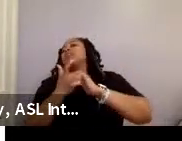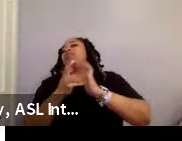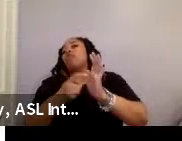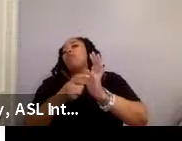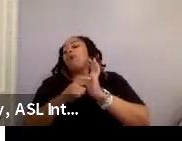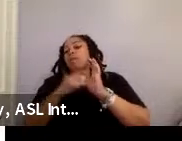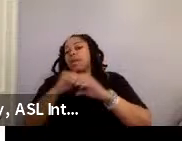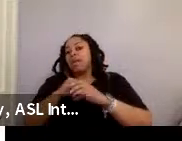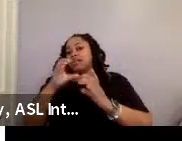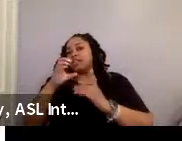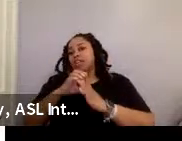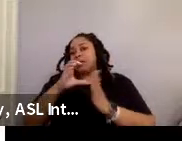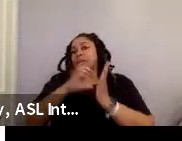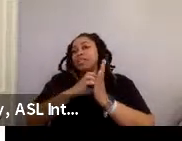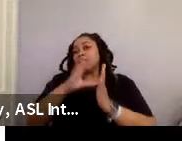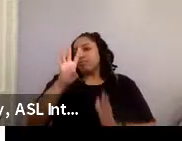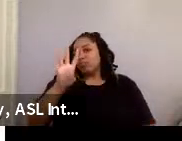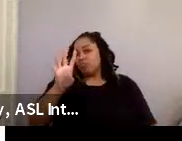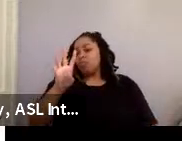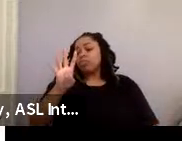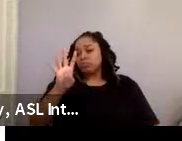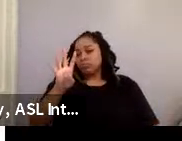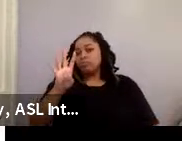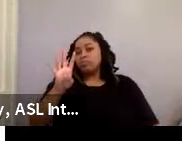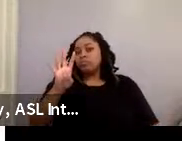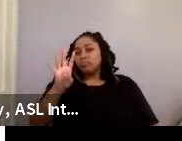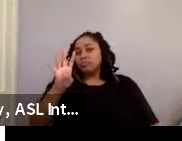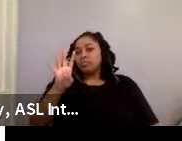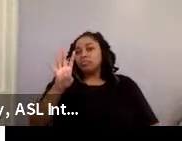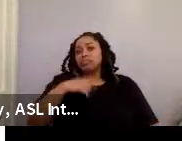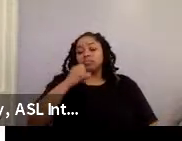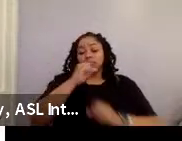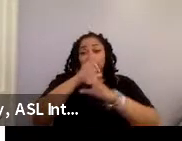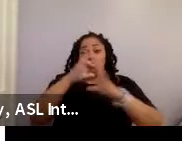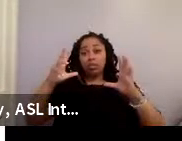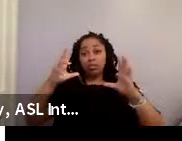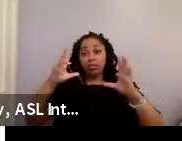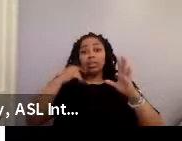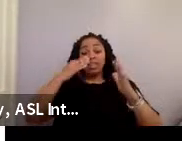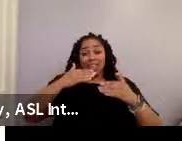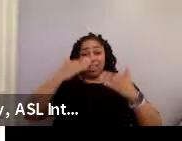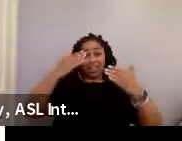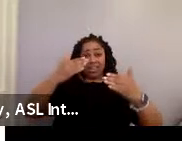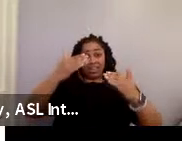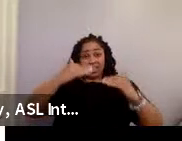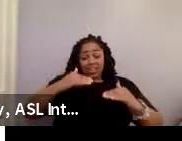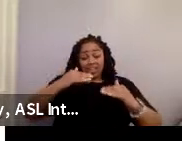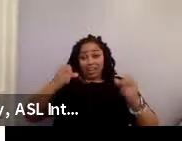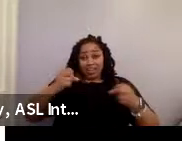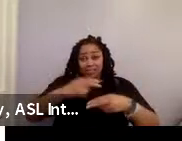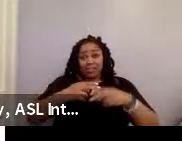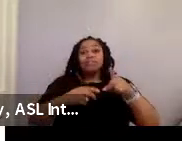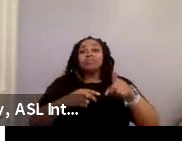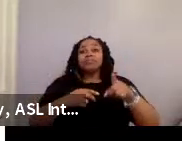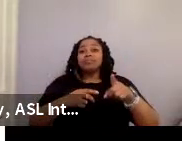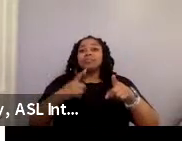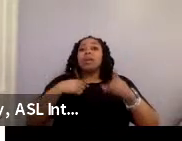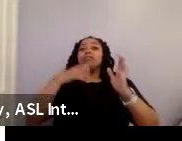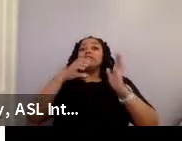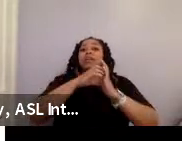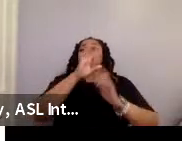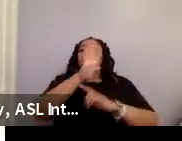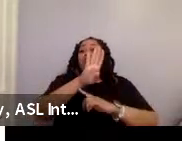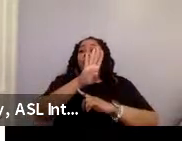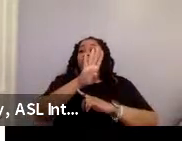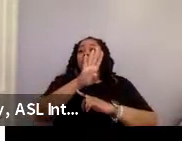in Chapter 4. So we have scoping provisions. And now on this next slide, slide 13, we have Chapter 4